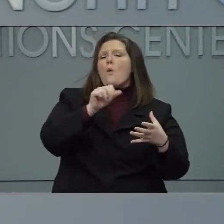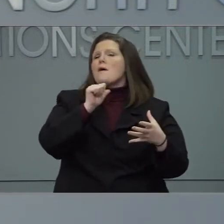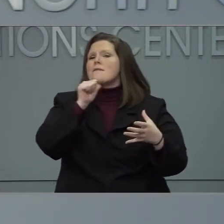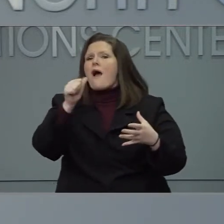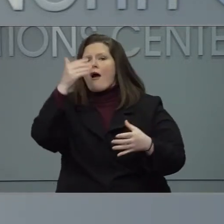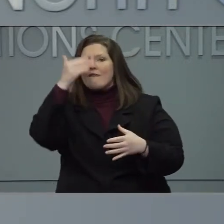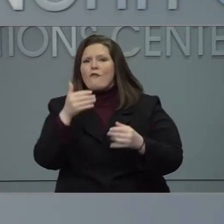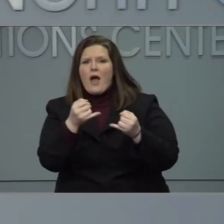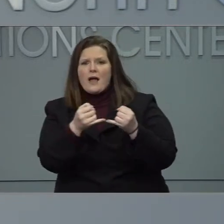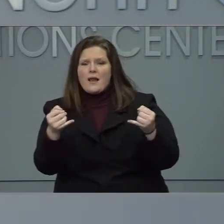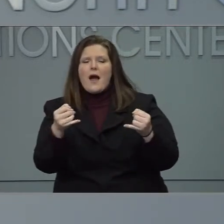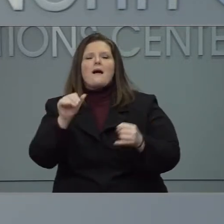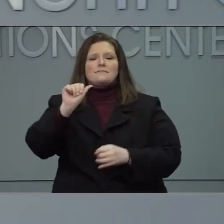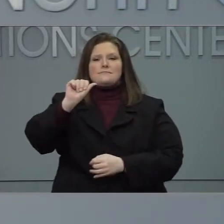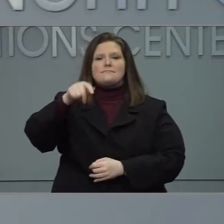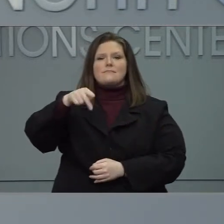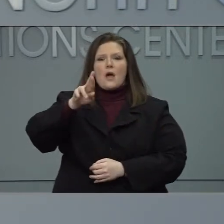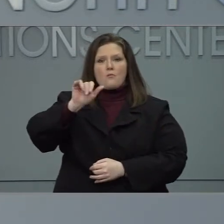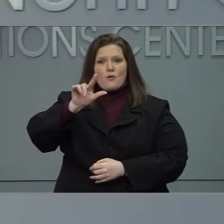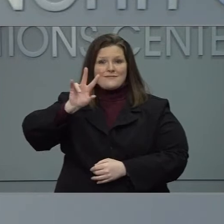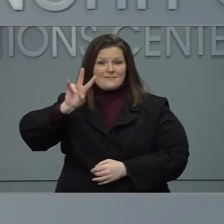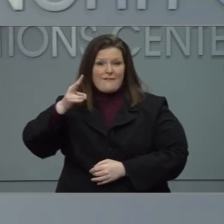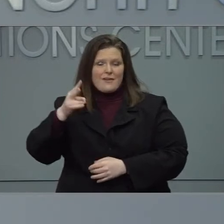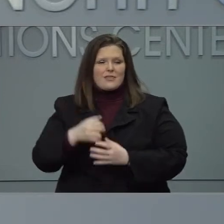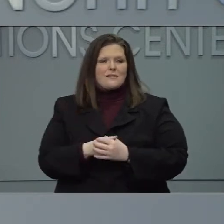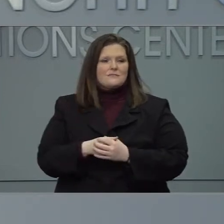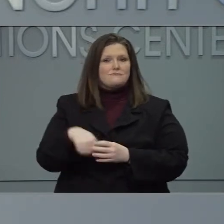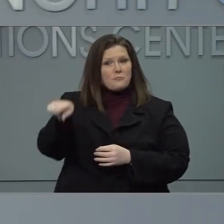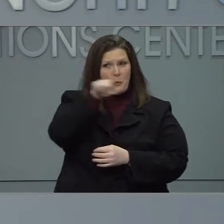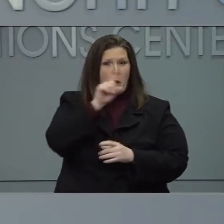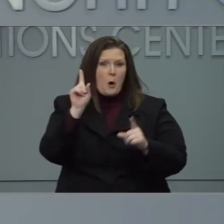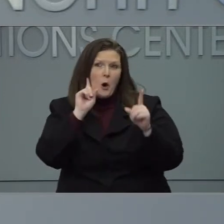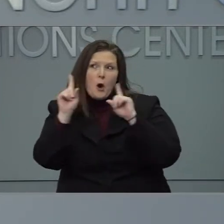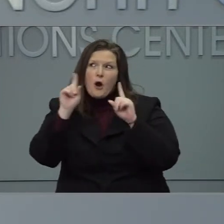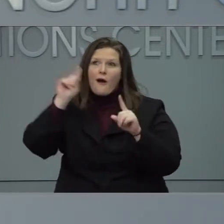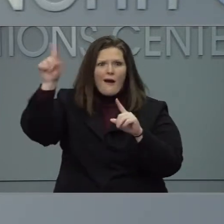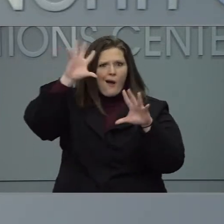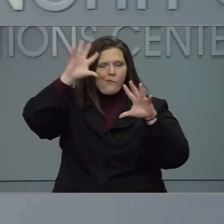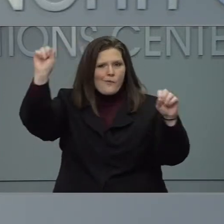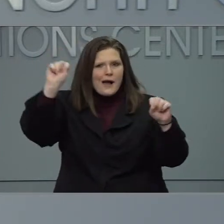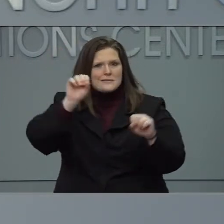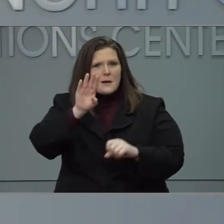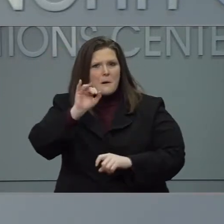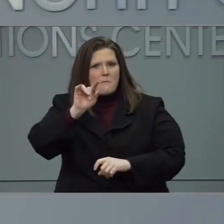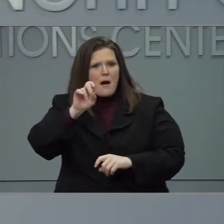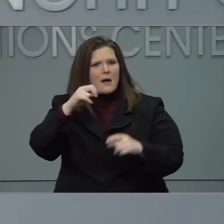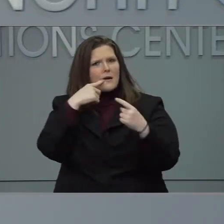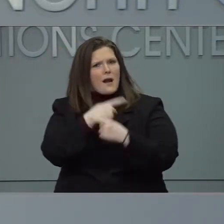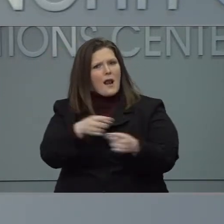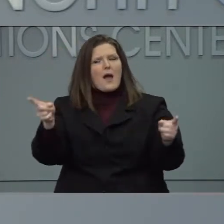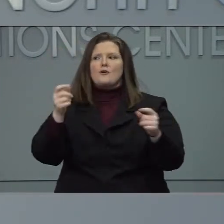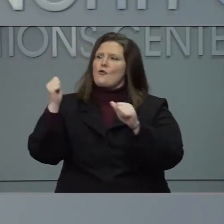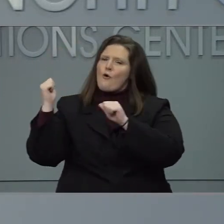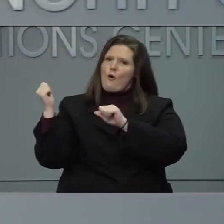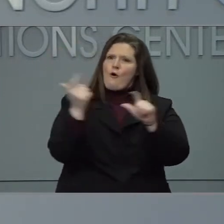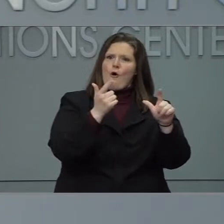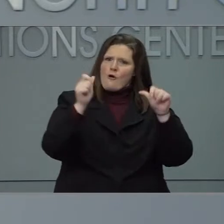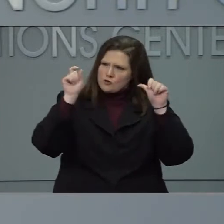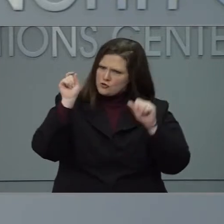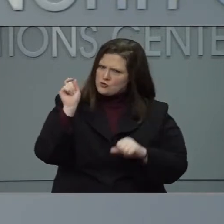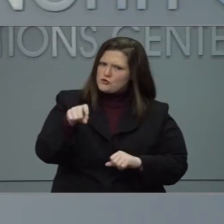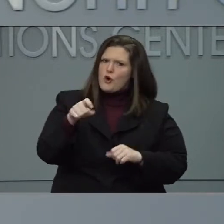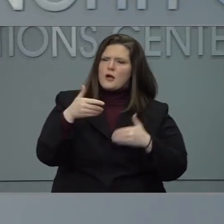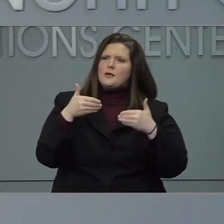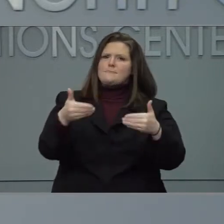last week that everyone should be eligible to sign up for a vaccine by May 1st. North Carolina will be ready to meet this